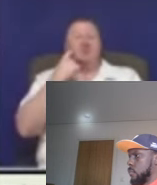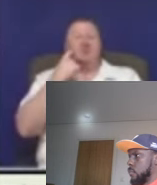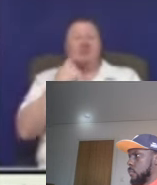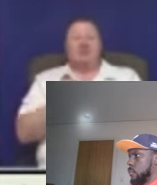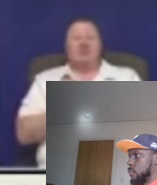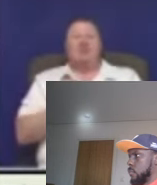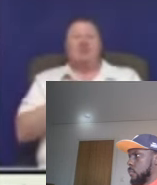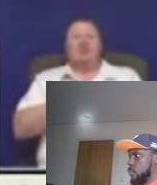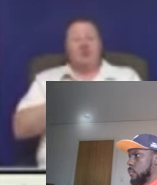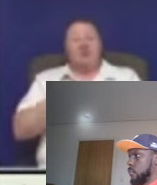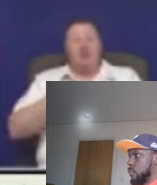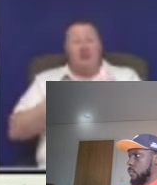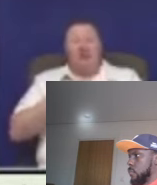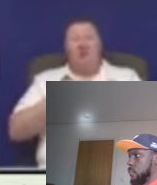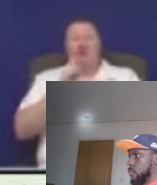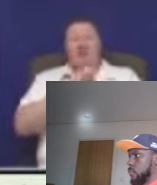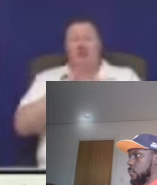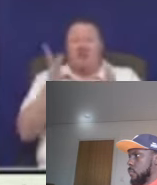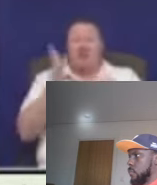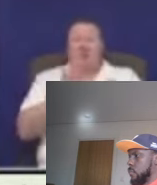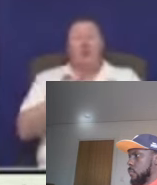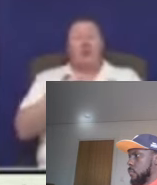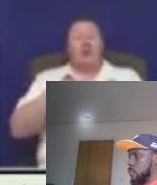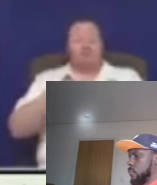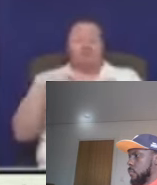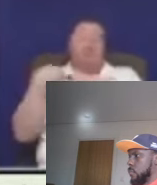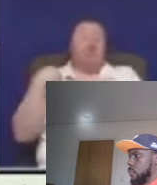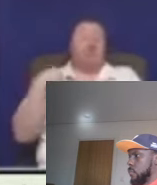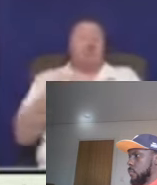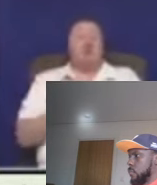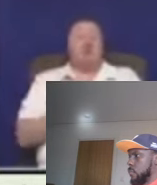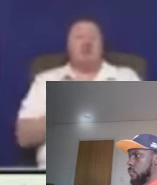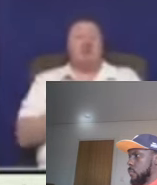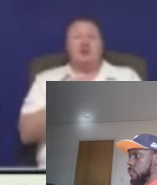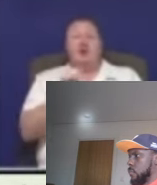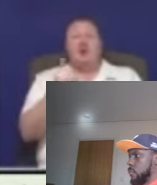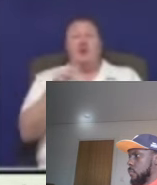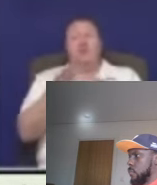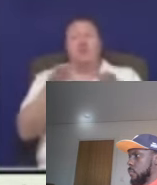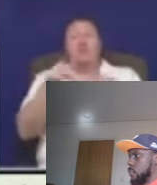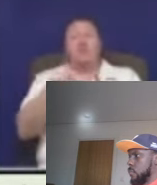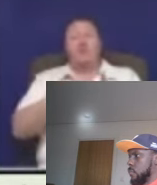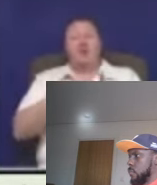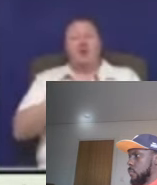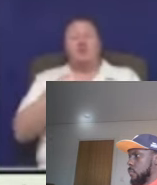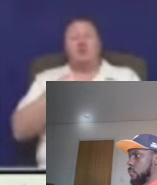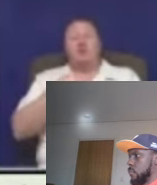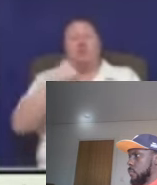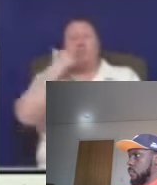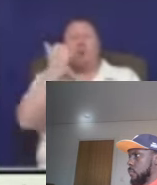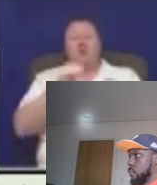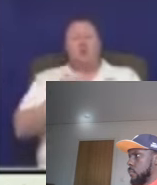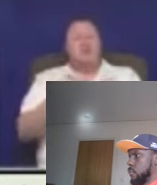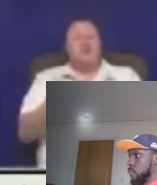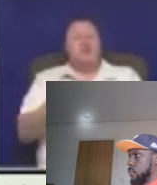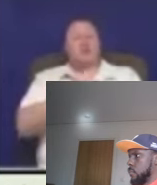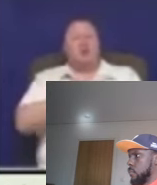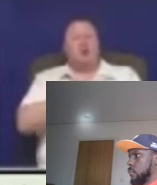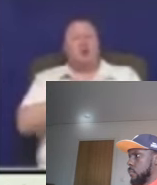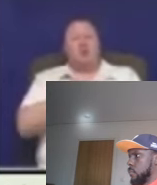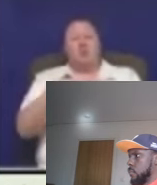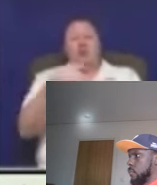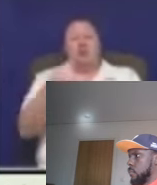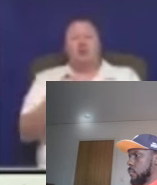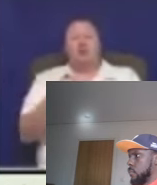decisive action, transparency, and accountability. Where others have failed, I intend to succeed because these projects are